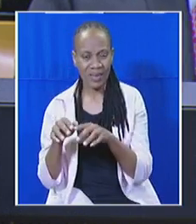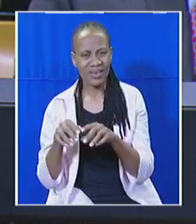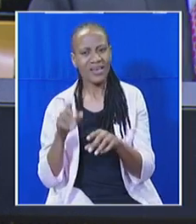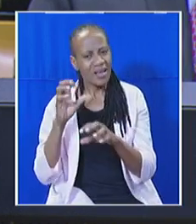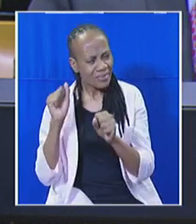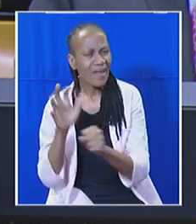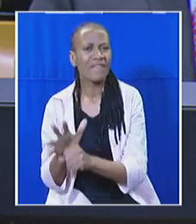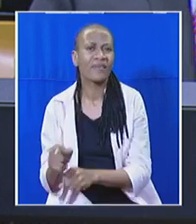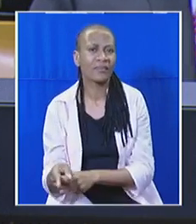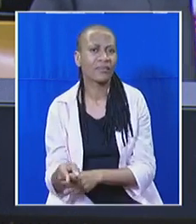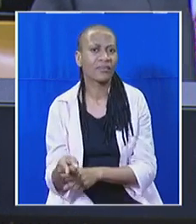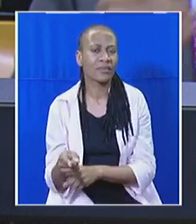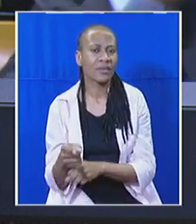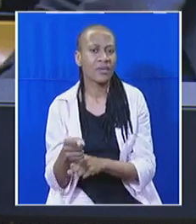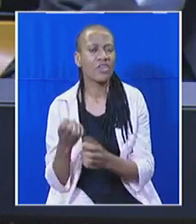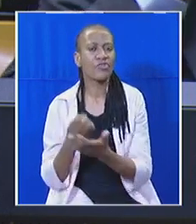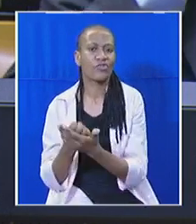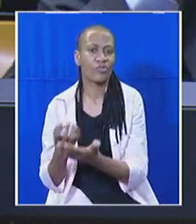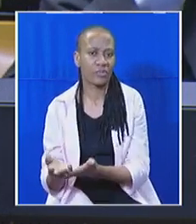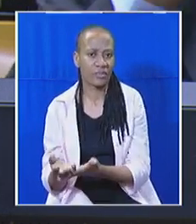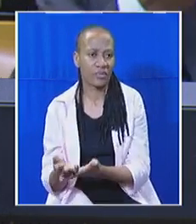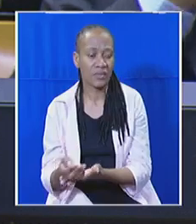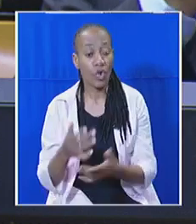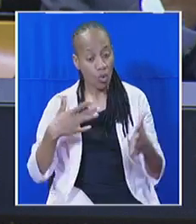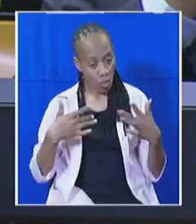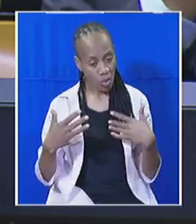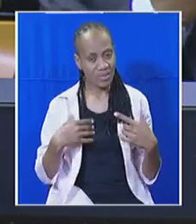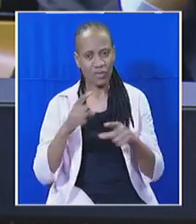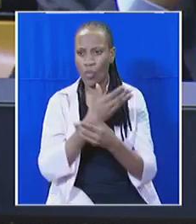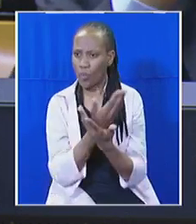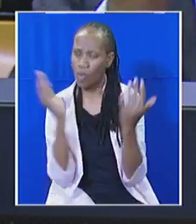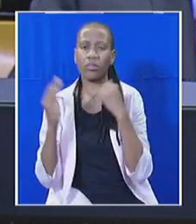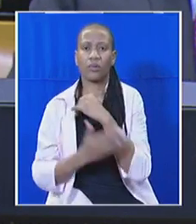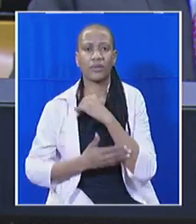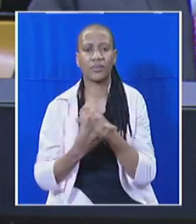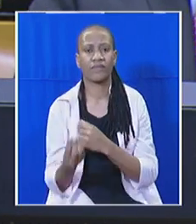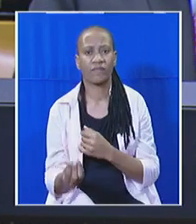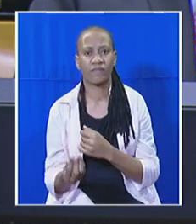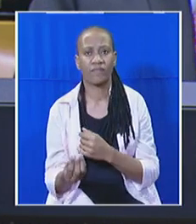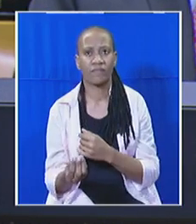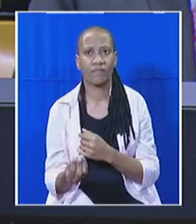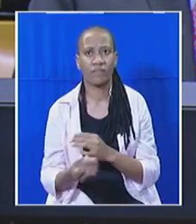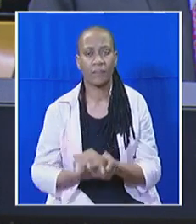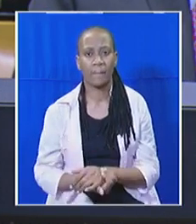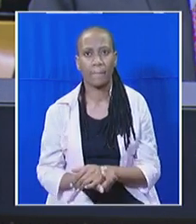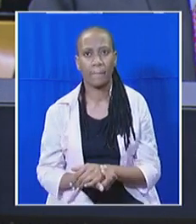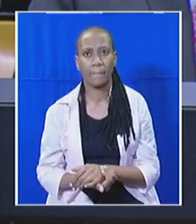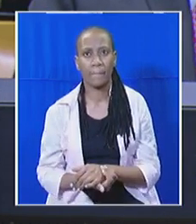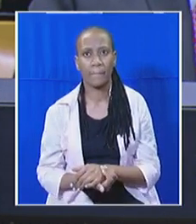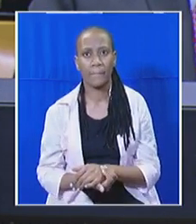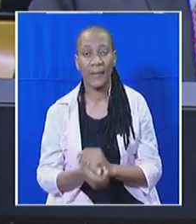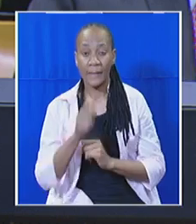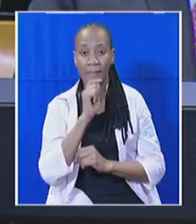economically unacceptable and is therefore of common concern to all countries. This glaring disparity that leads to